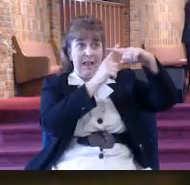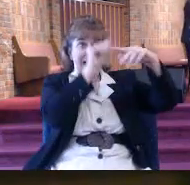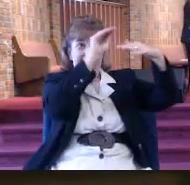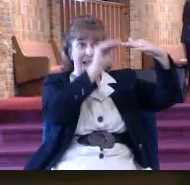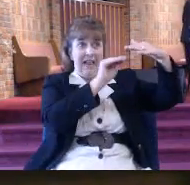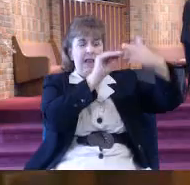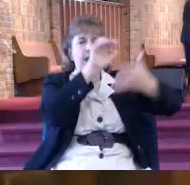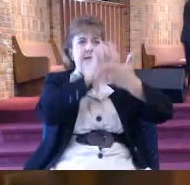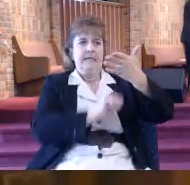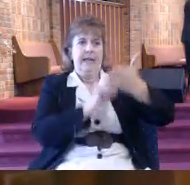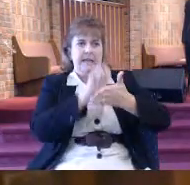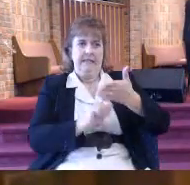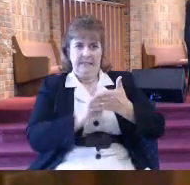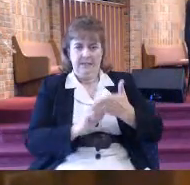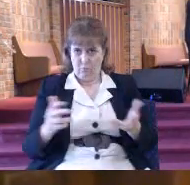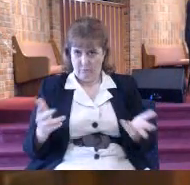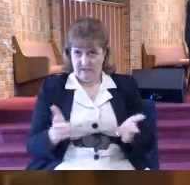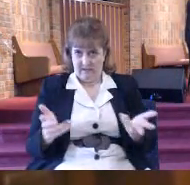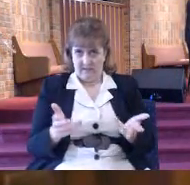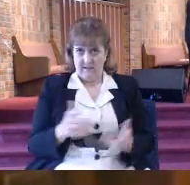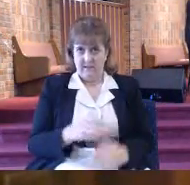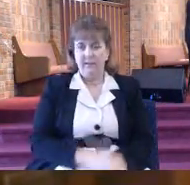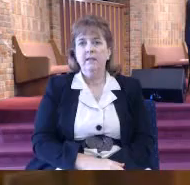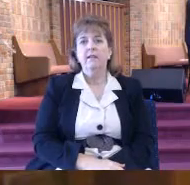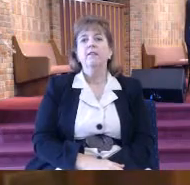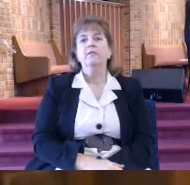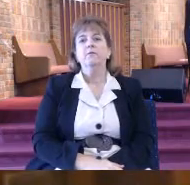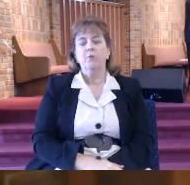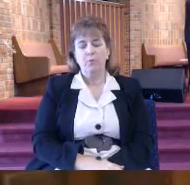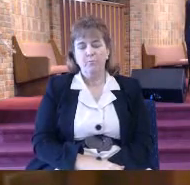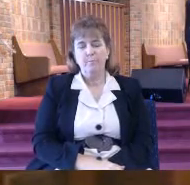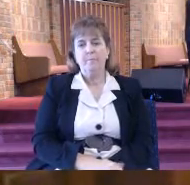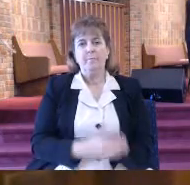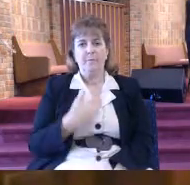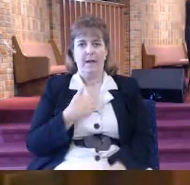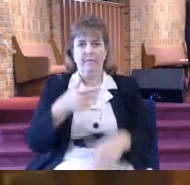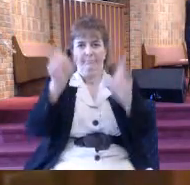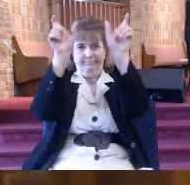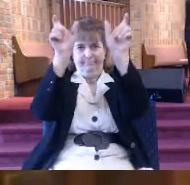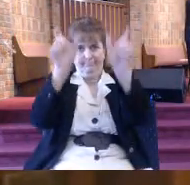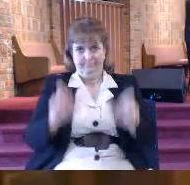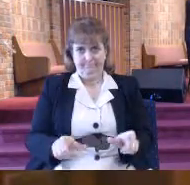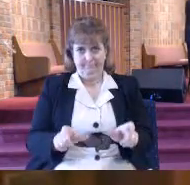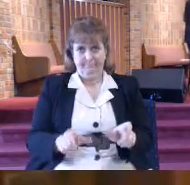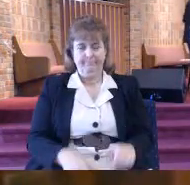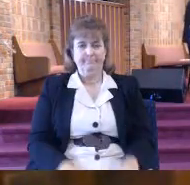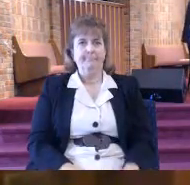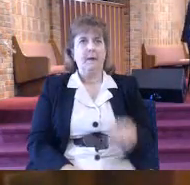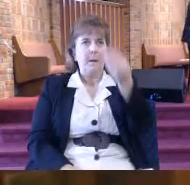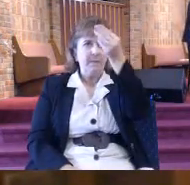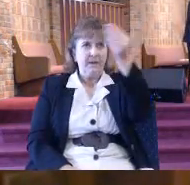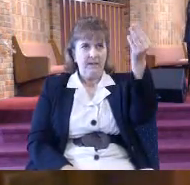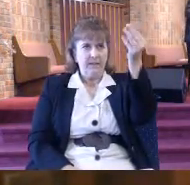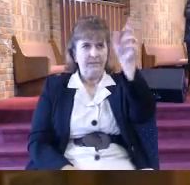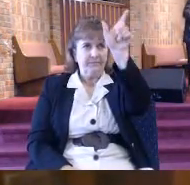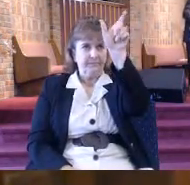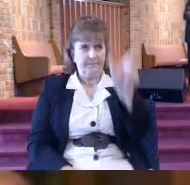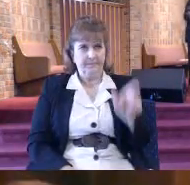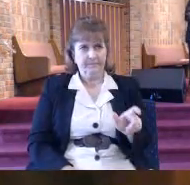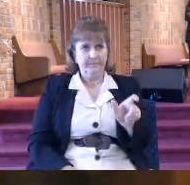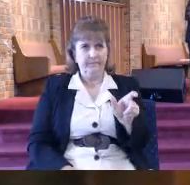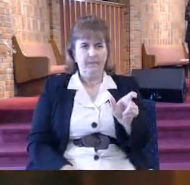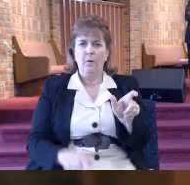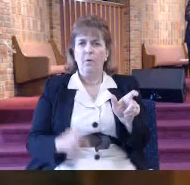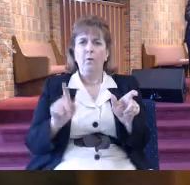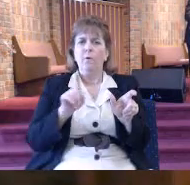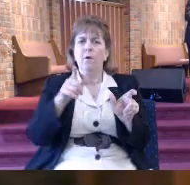All right? So, we've got our balance sheet, and we've got it on the left side, and we look at our material things. What do you have that's an asset